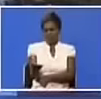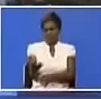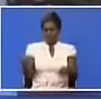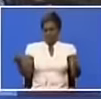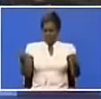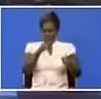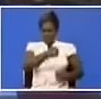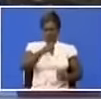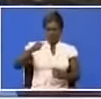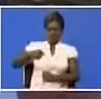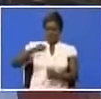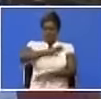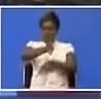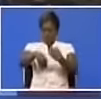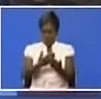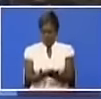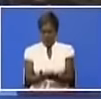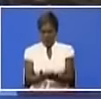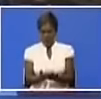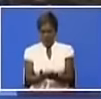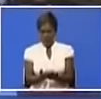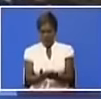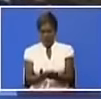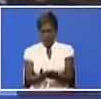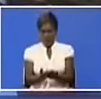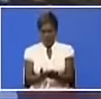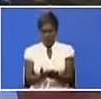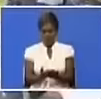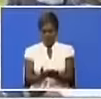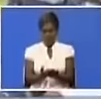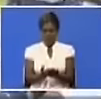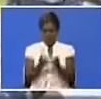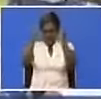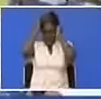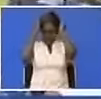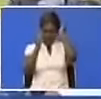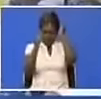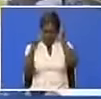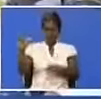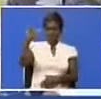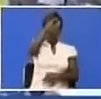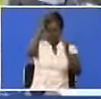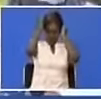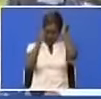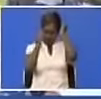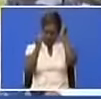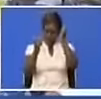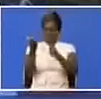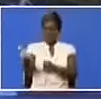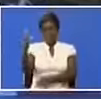fellow soldiers in the Army and in the Air Force are in Somalia